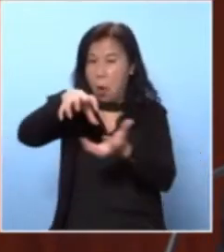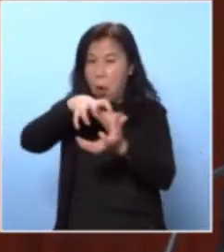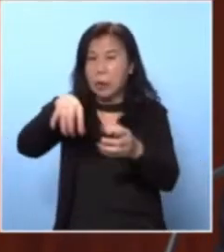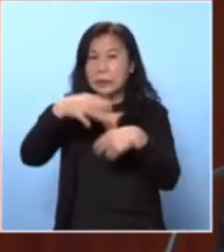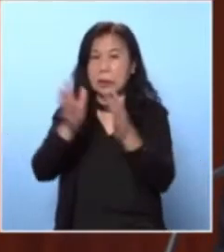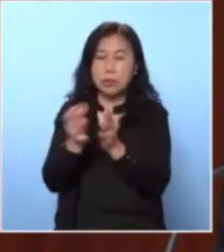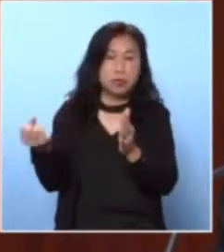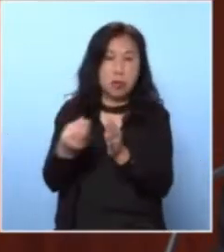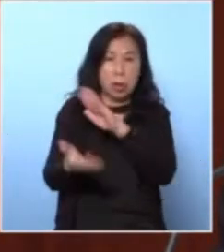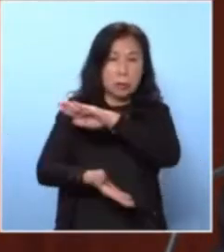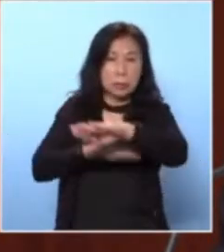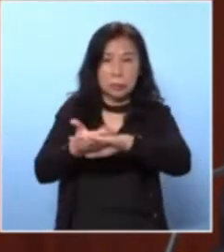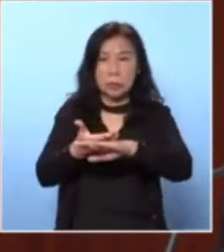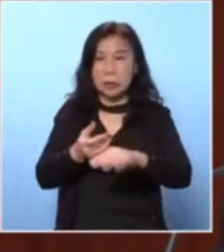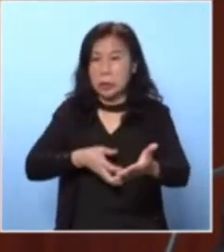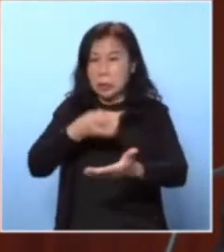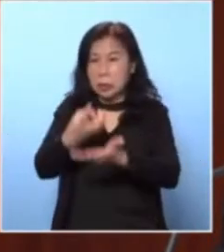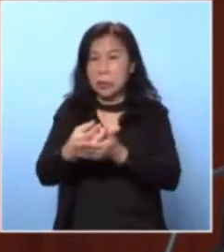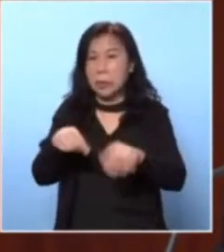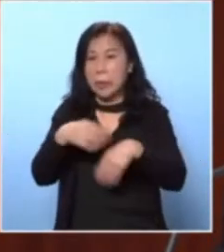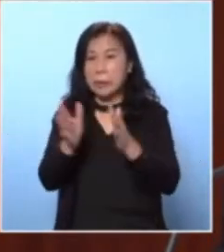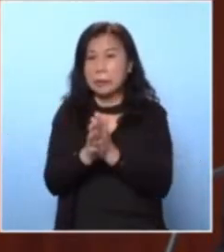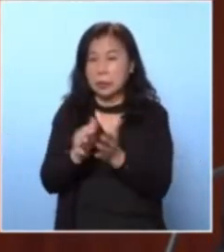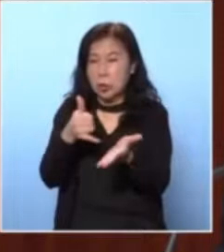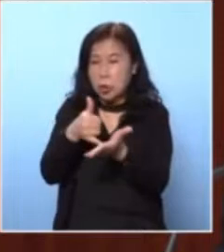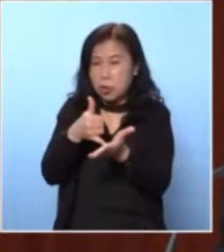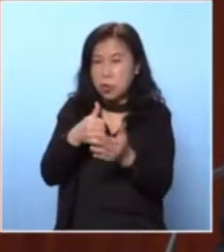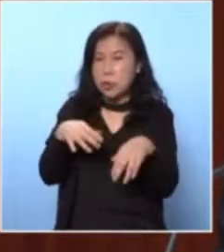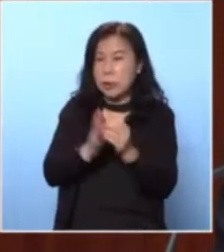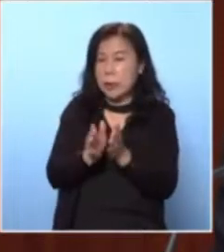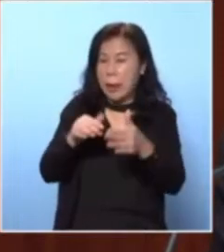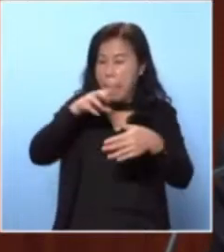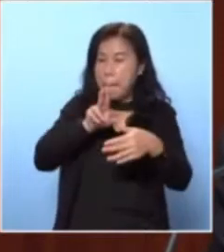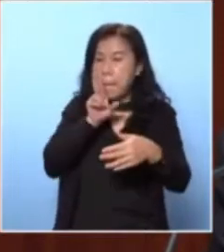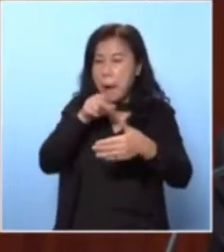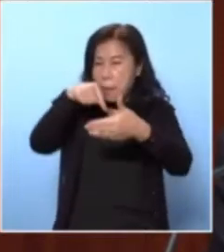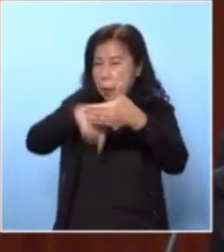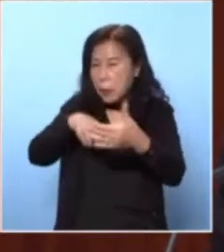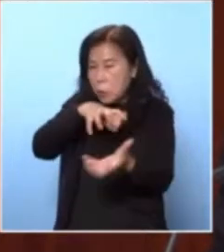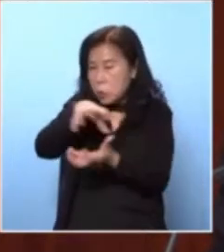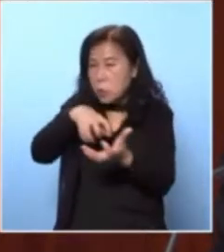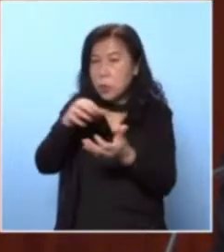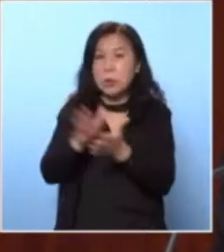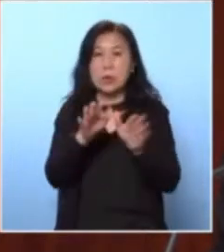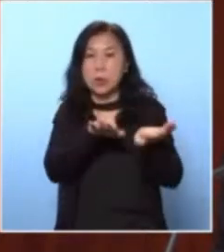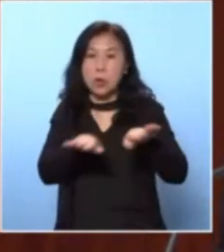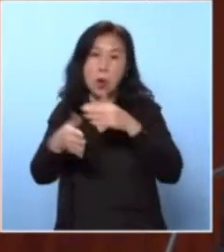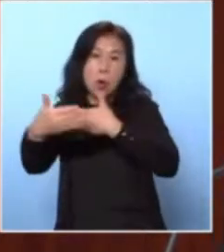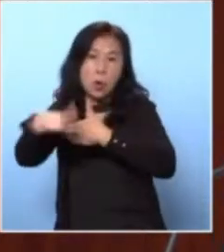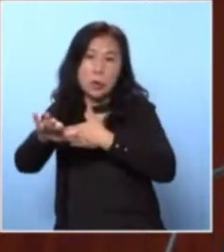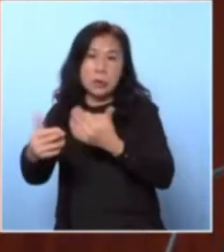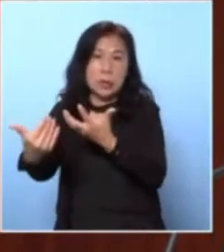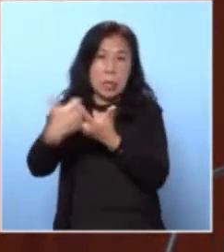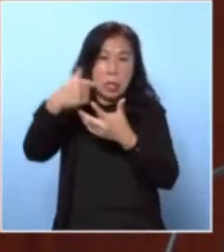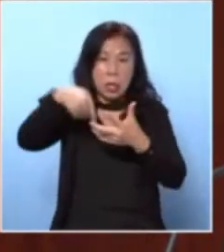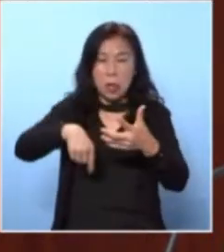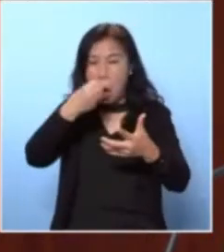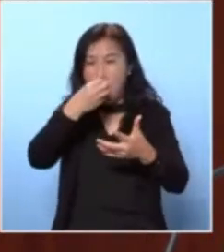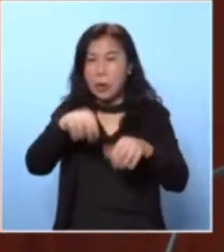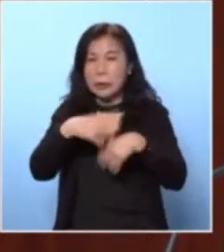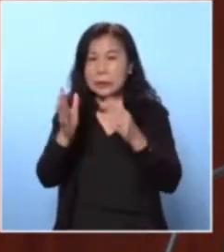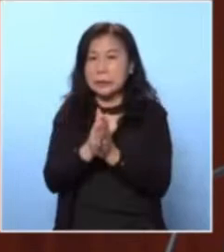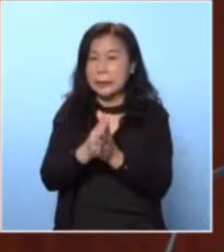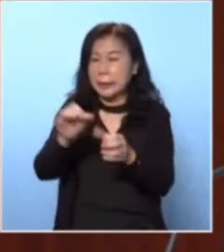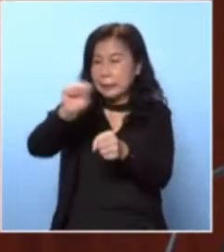possible resurgence of street violence, be conscious of covert rebellions through soft resistance, and watch out for those